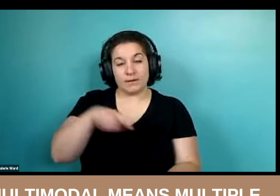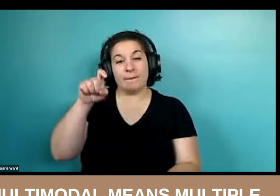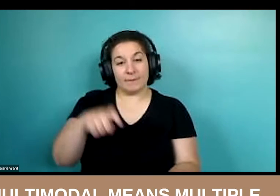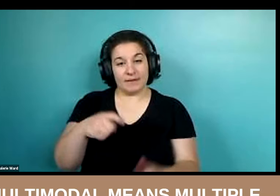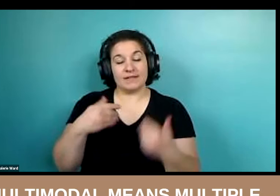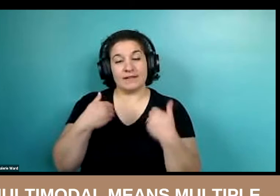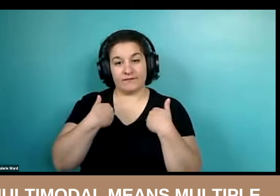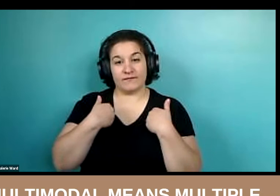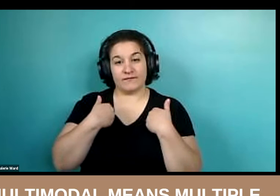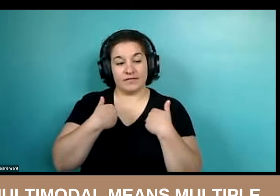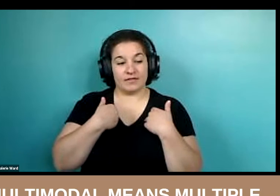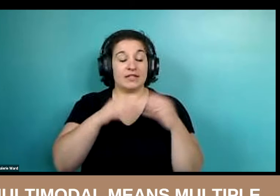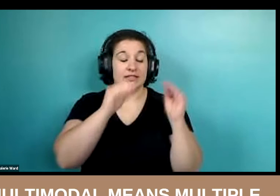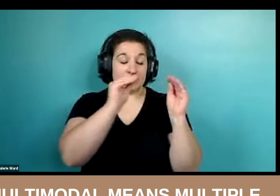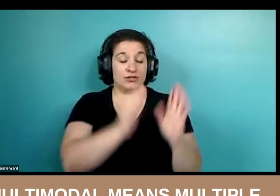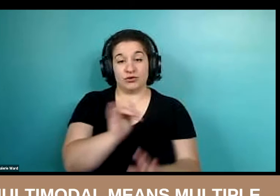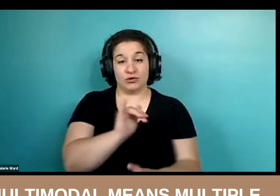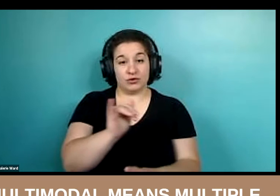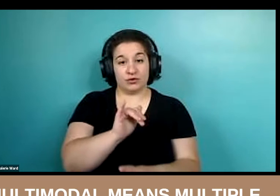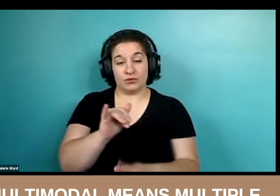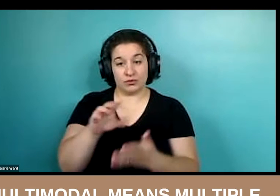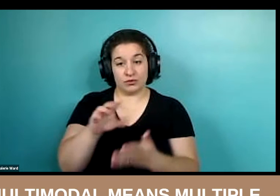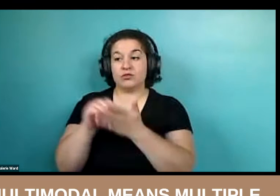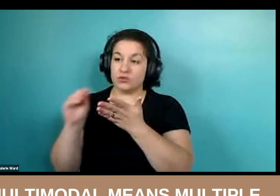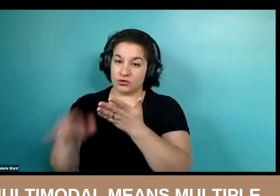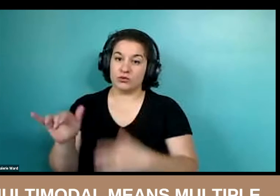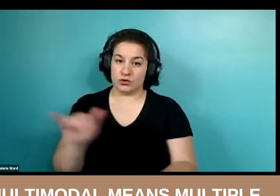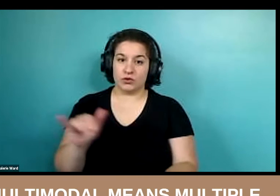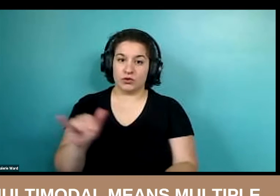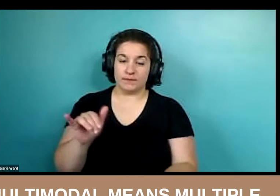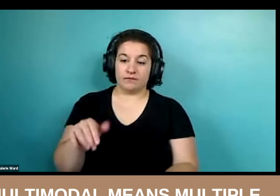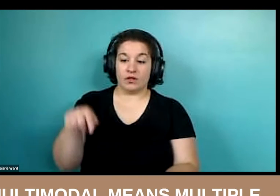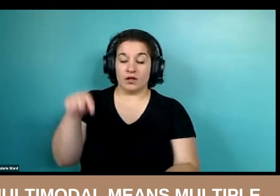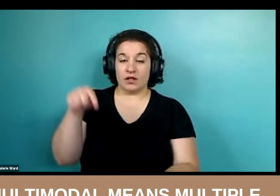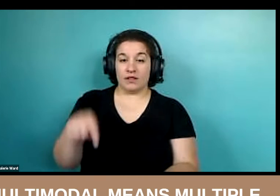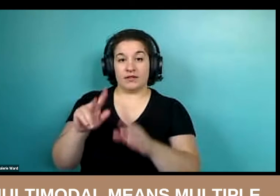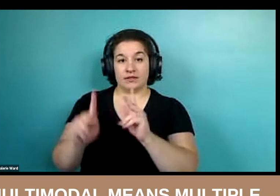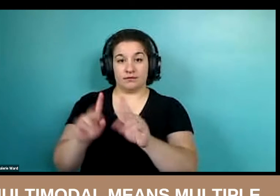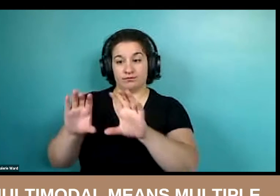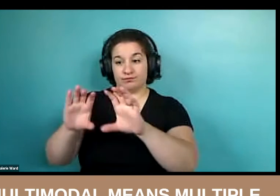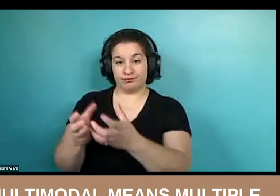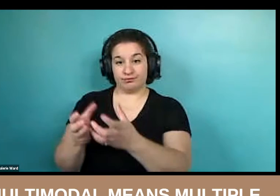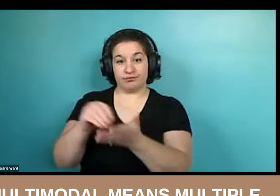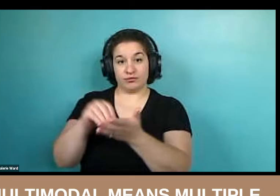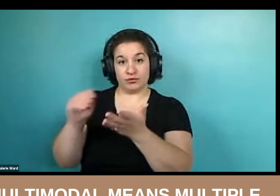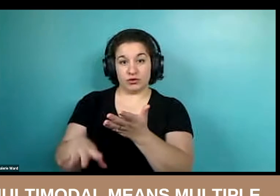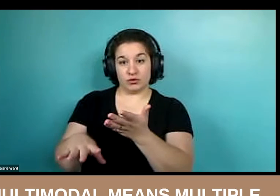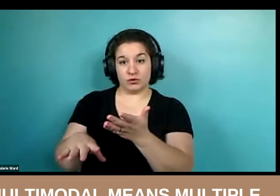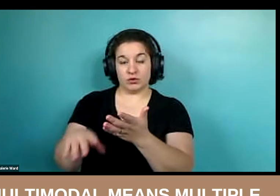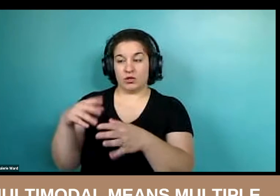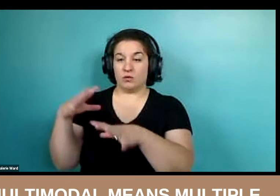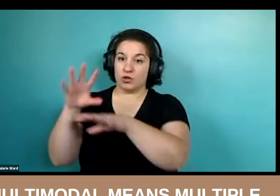instructor. And it needs to be as a student. And this population of students, which is used to getting things right all the